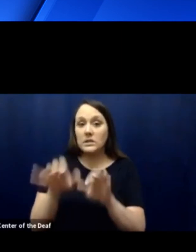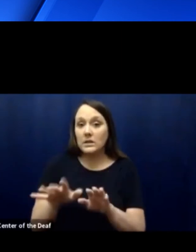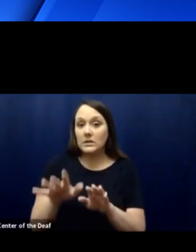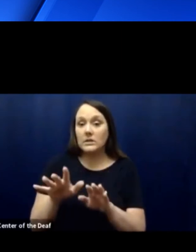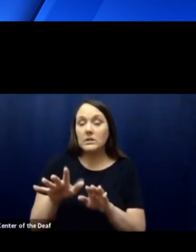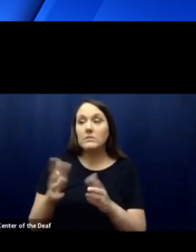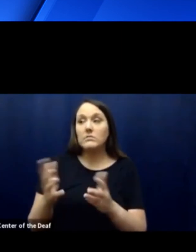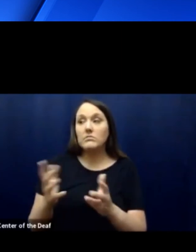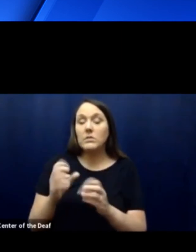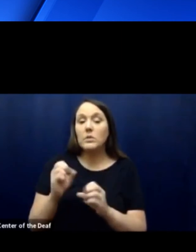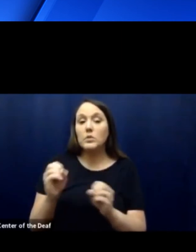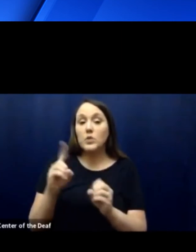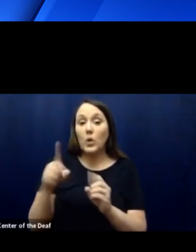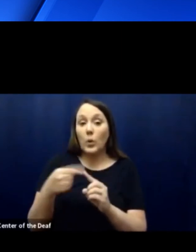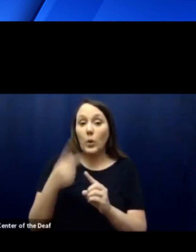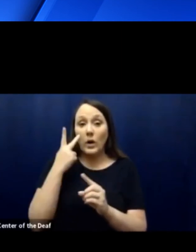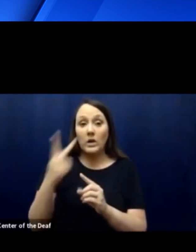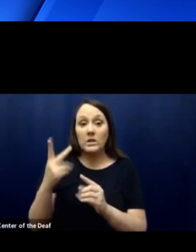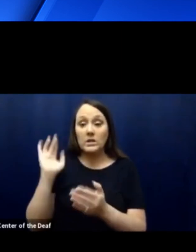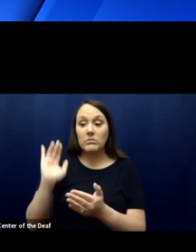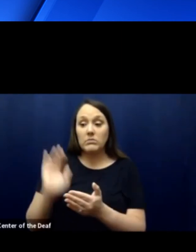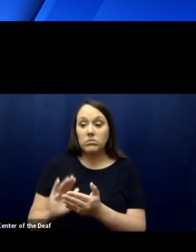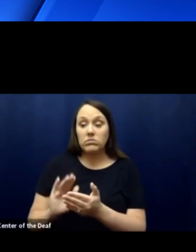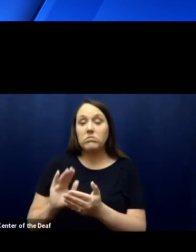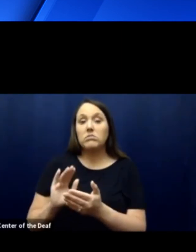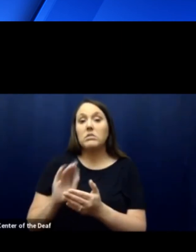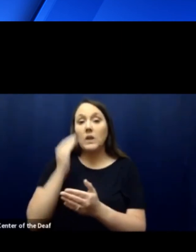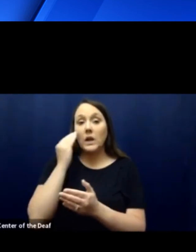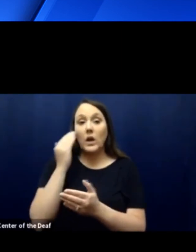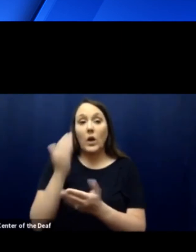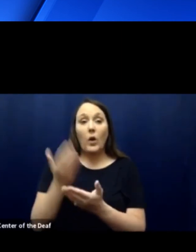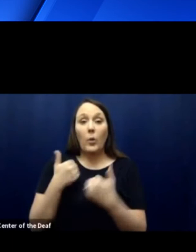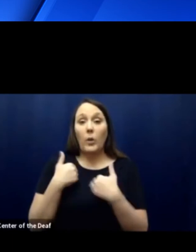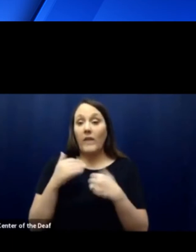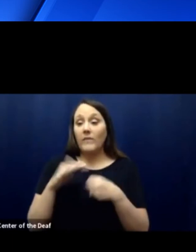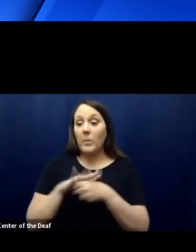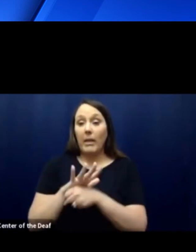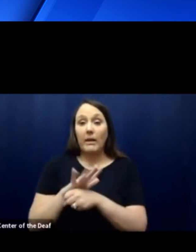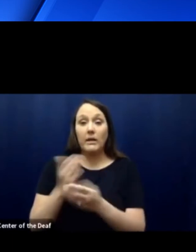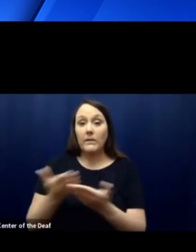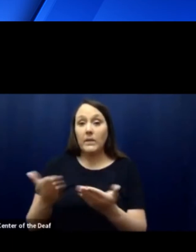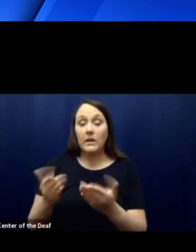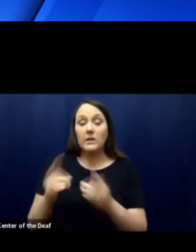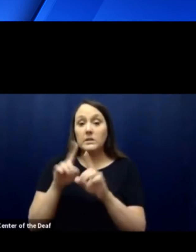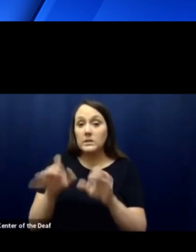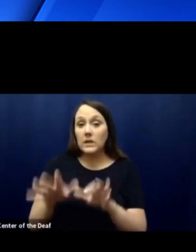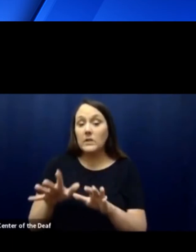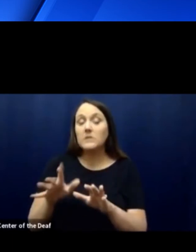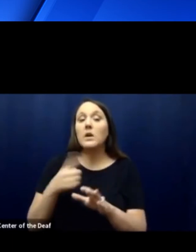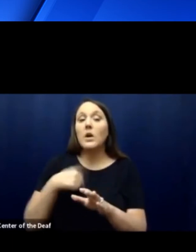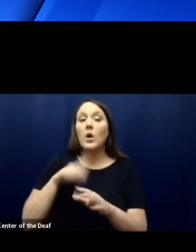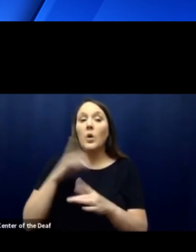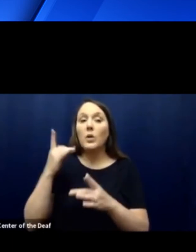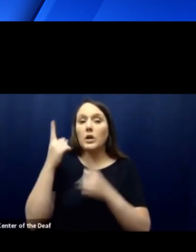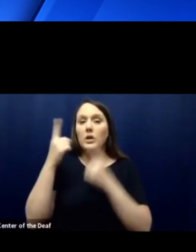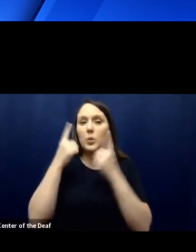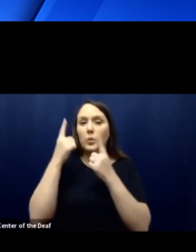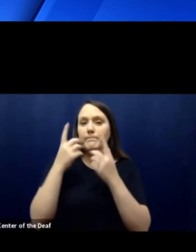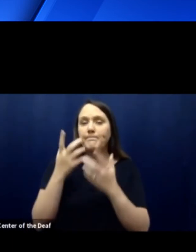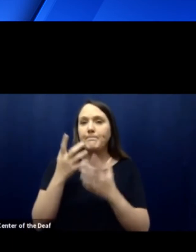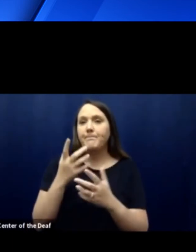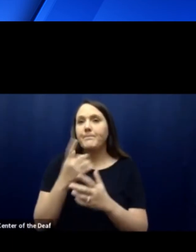of. So when we see these numbers going down, knowing that supply chains are adequate, we worry about two things. One, people not